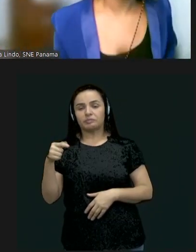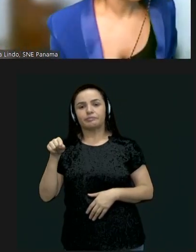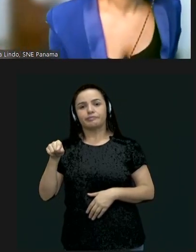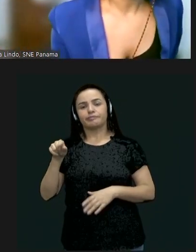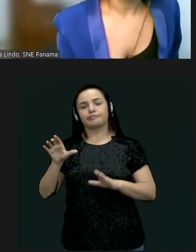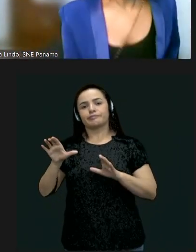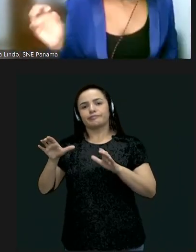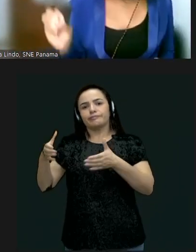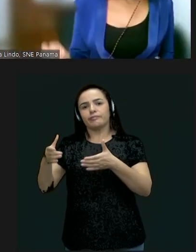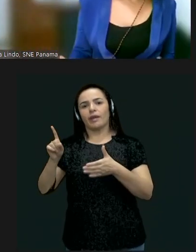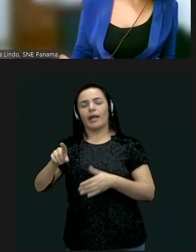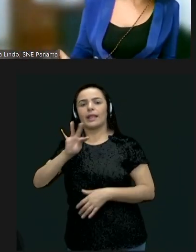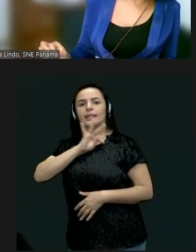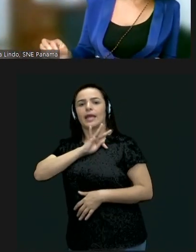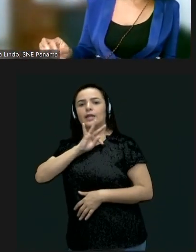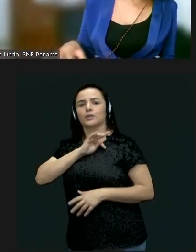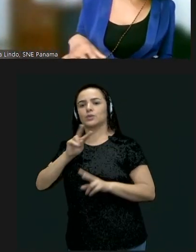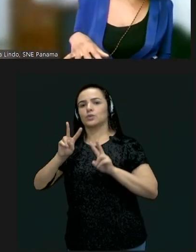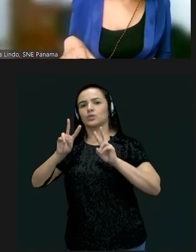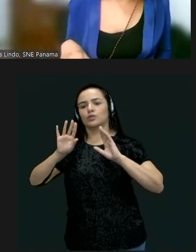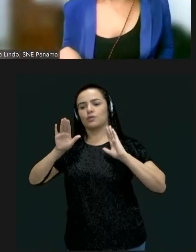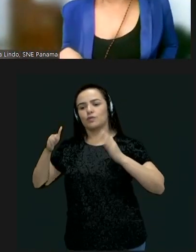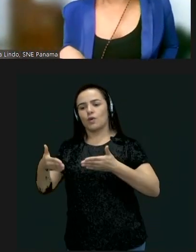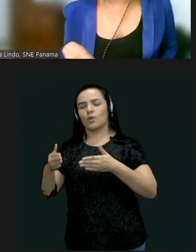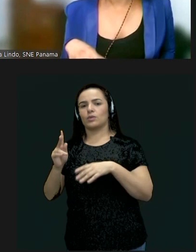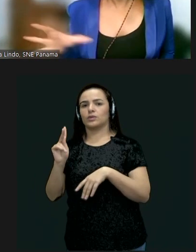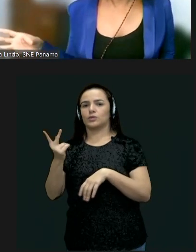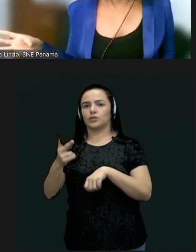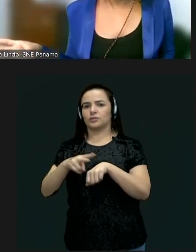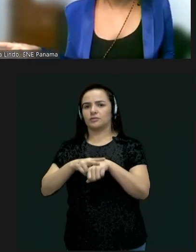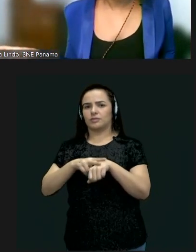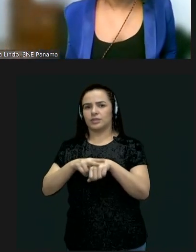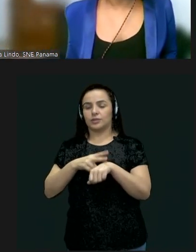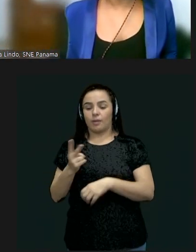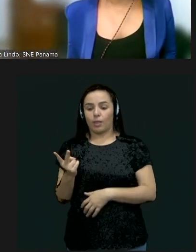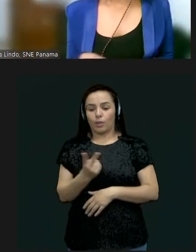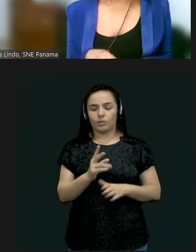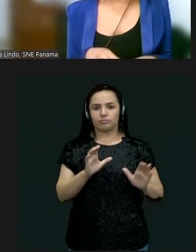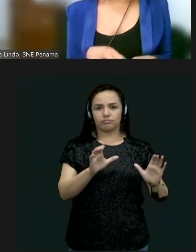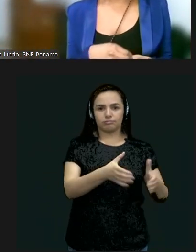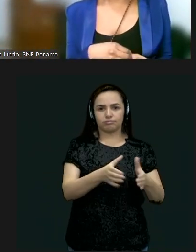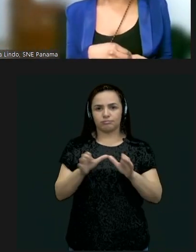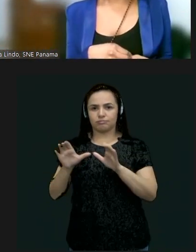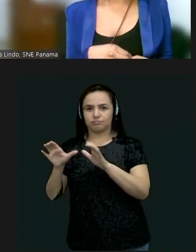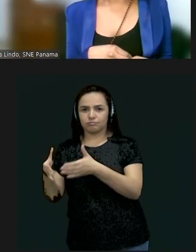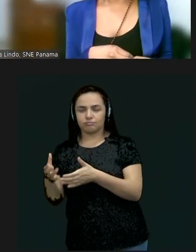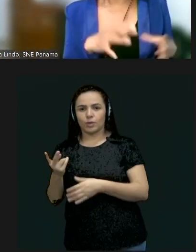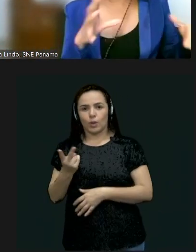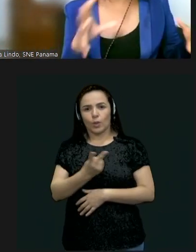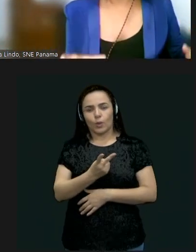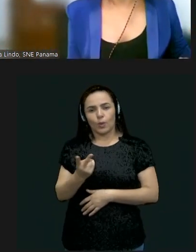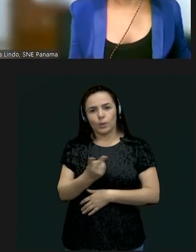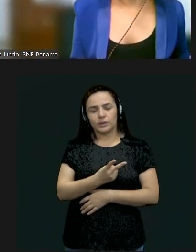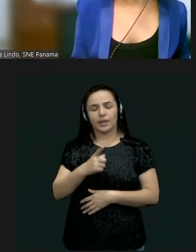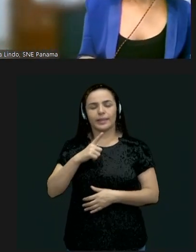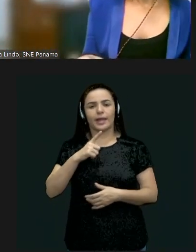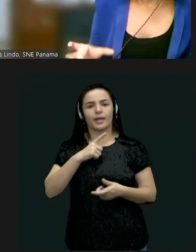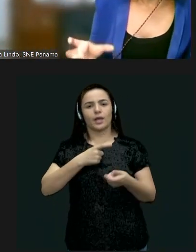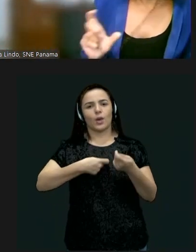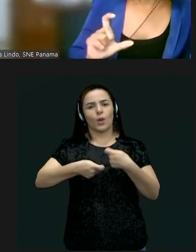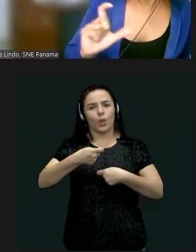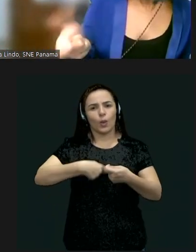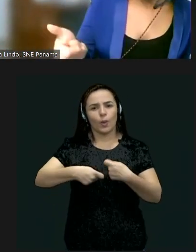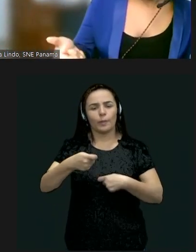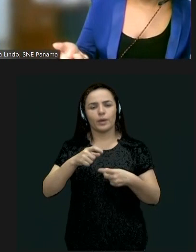Hydrogen Technical Committee, where all the analysis of the different economic numbers